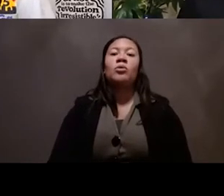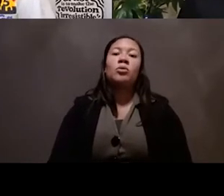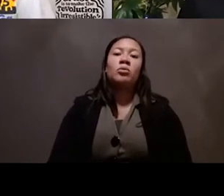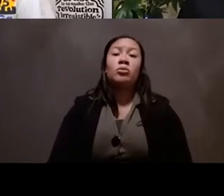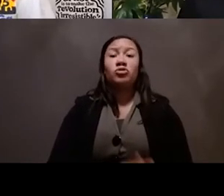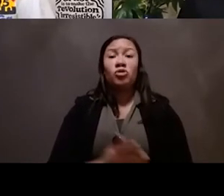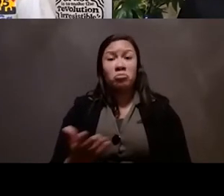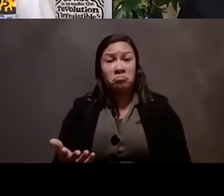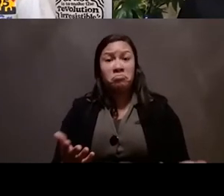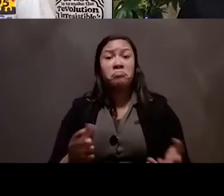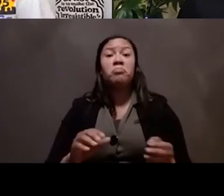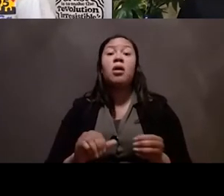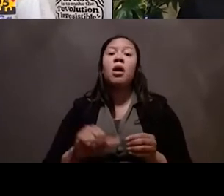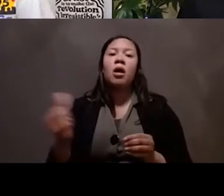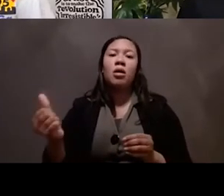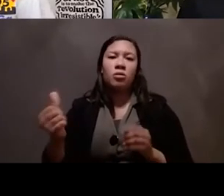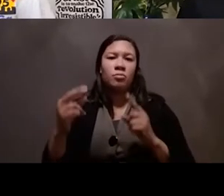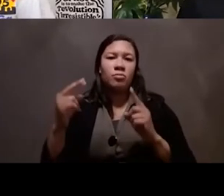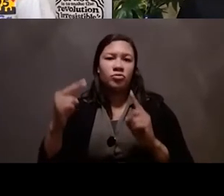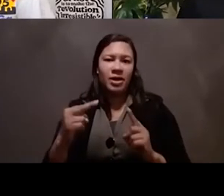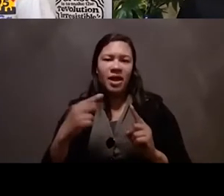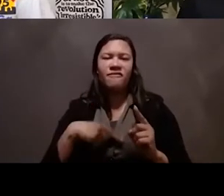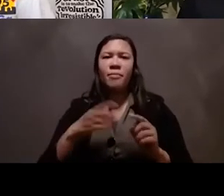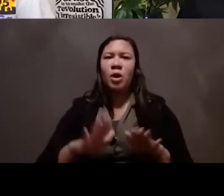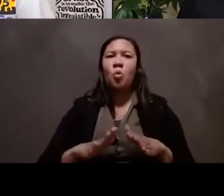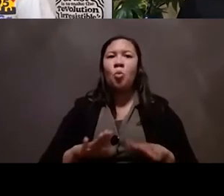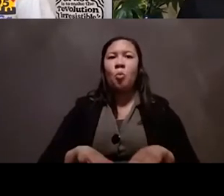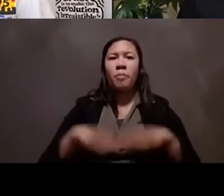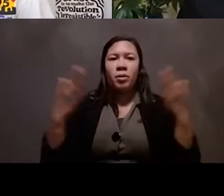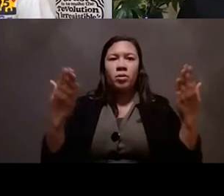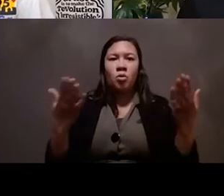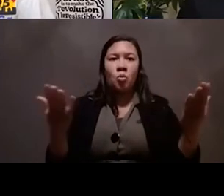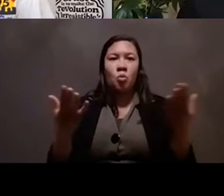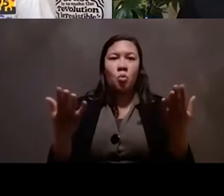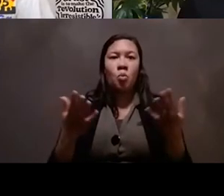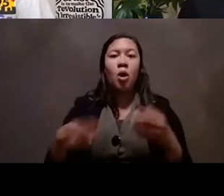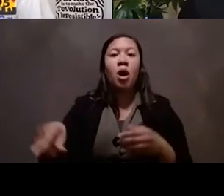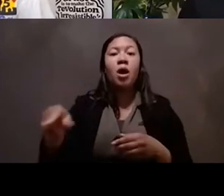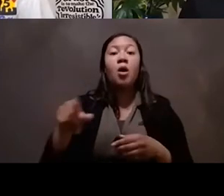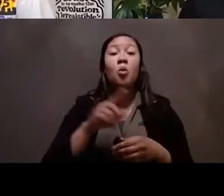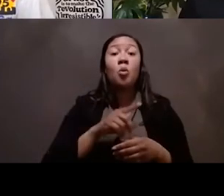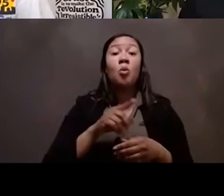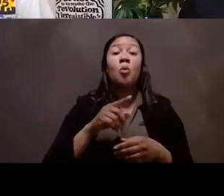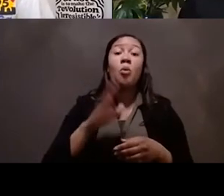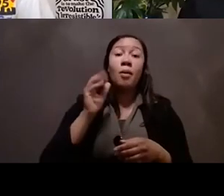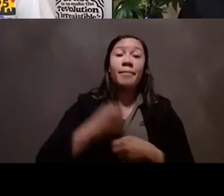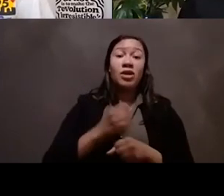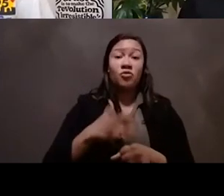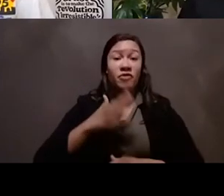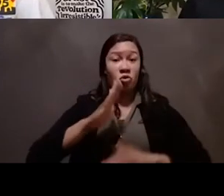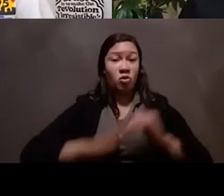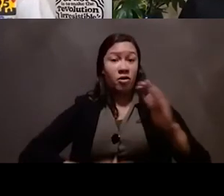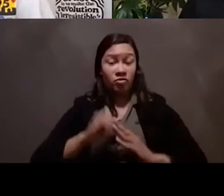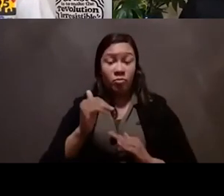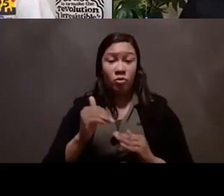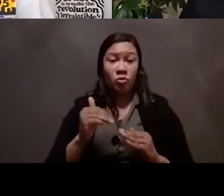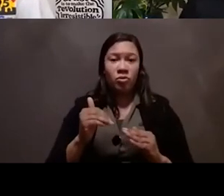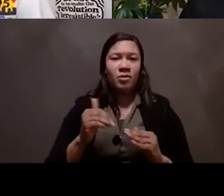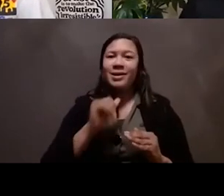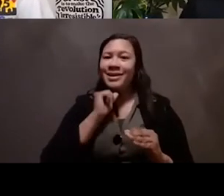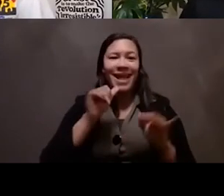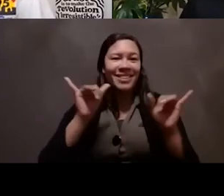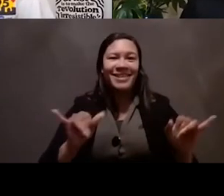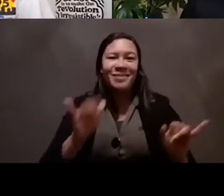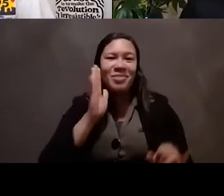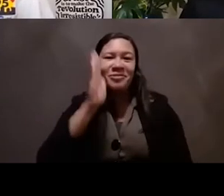open to the idea that what you will need, what will make you feel full, is not going to be the same in the